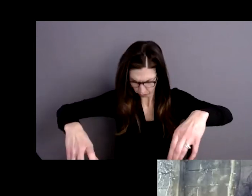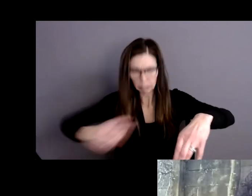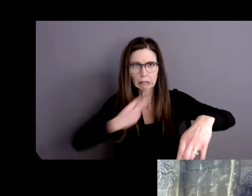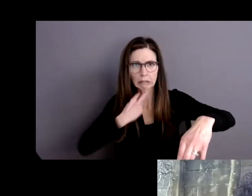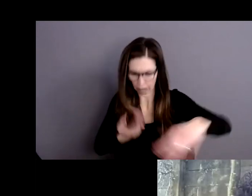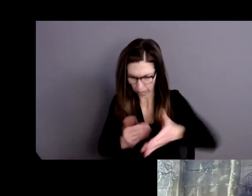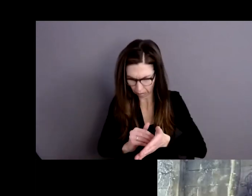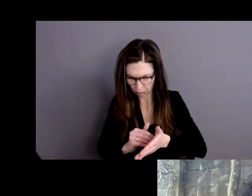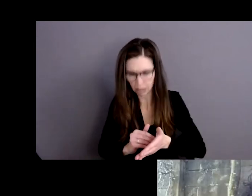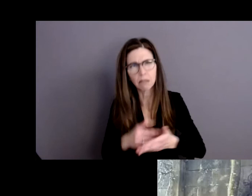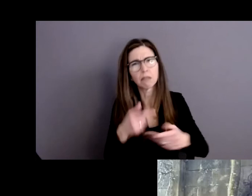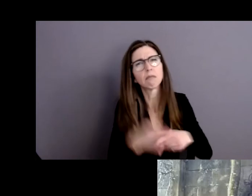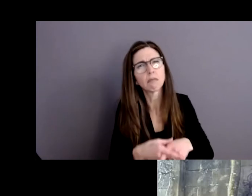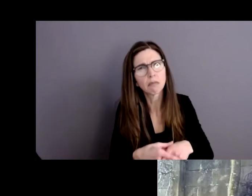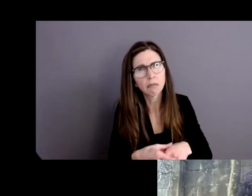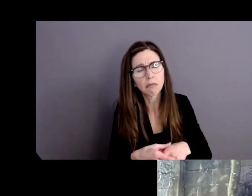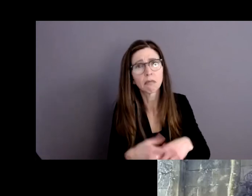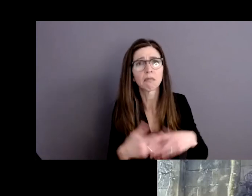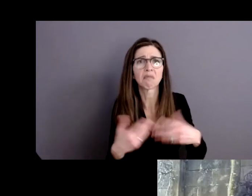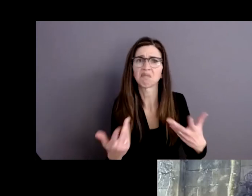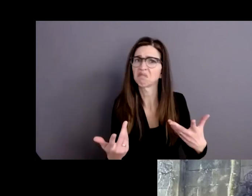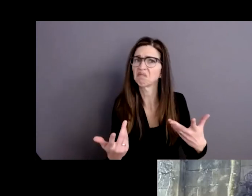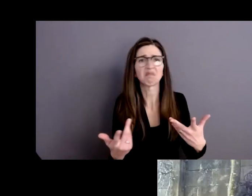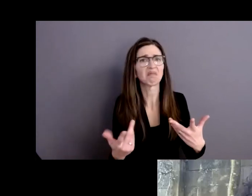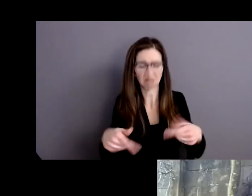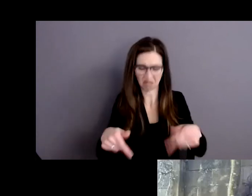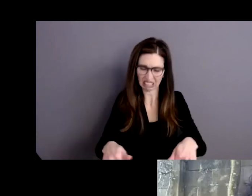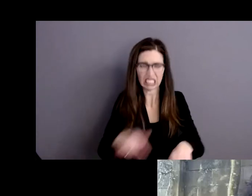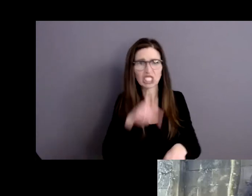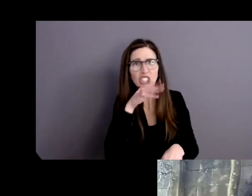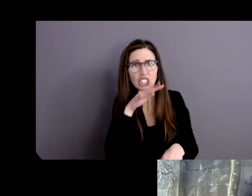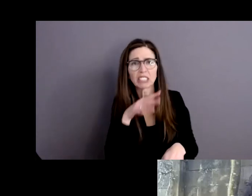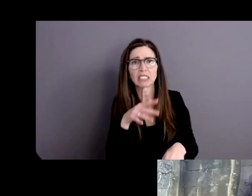Dead trees, dirty knees, and the cold always calls you home.